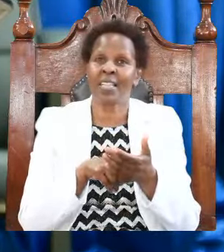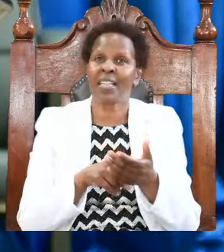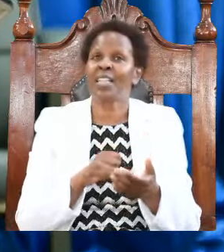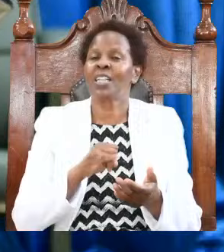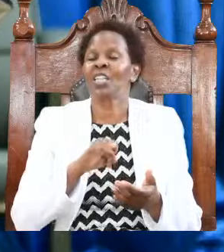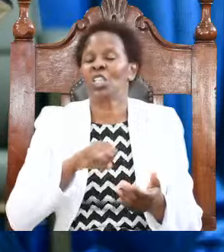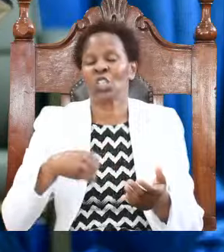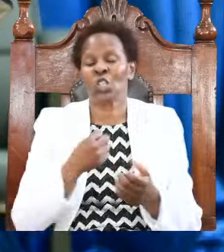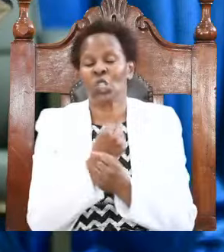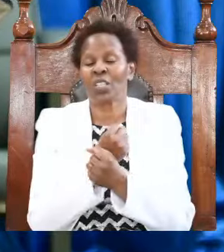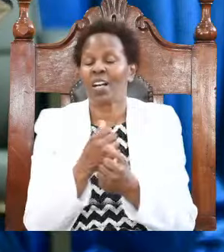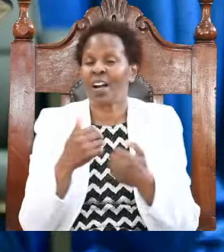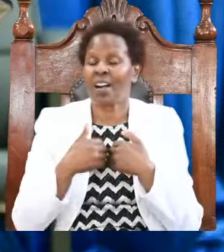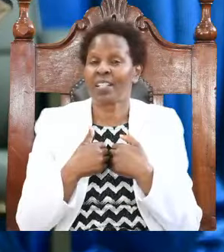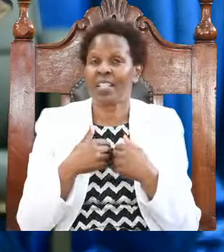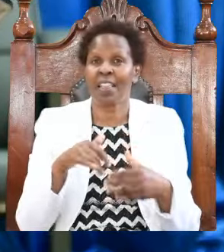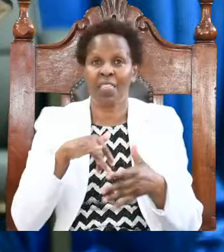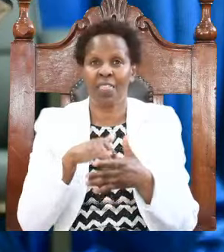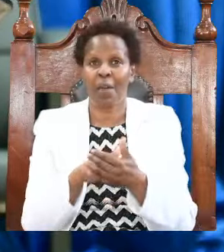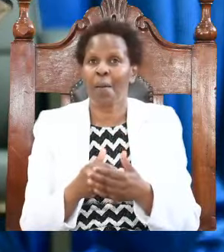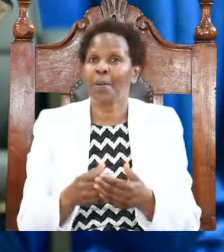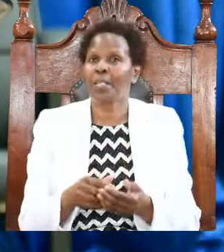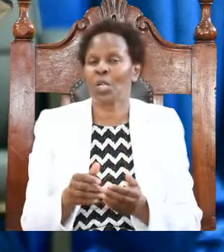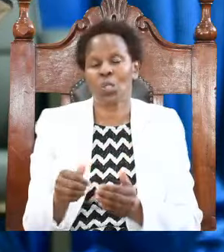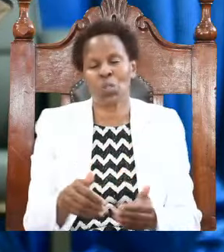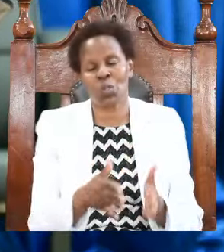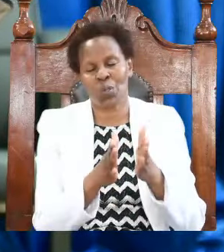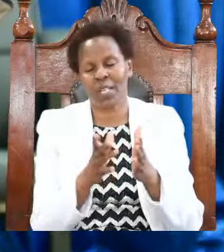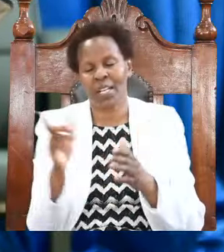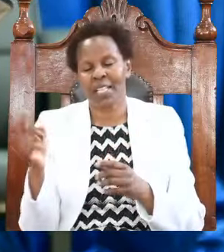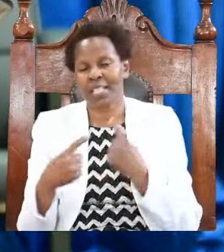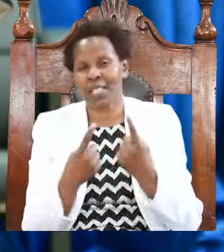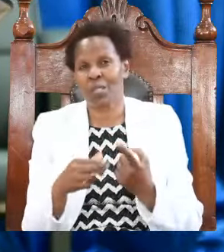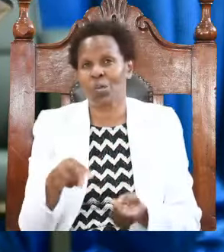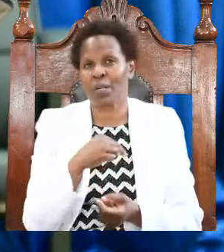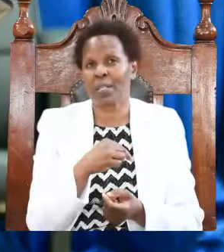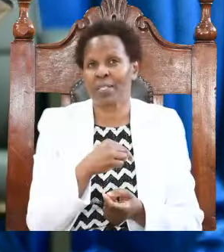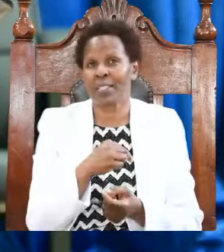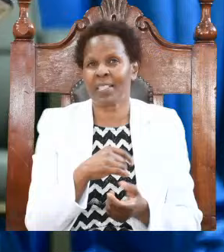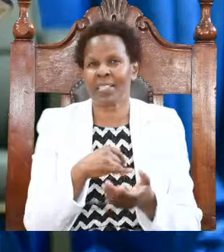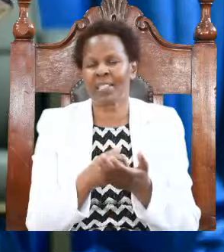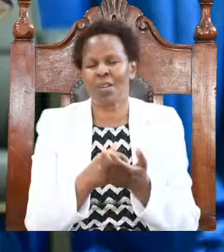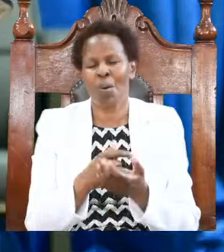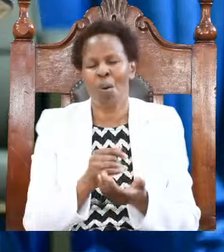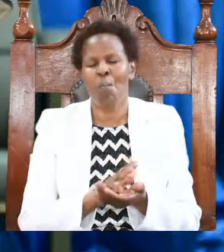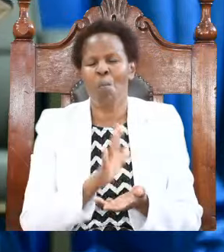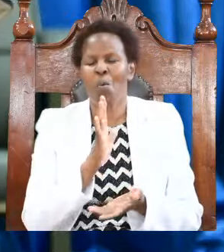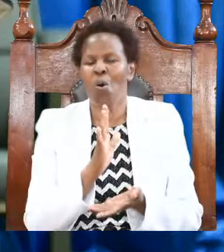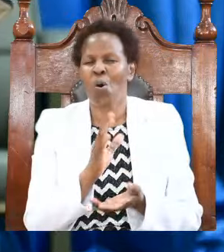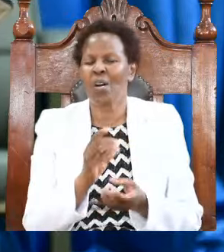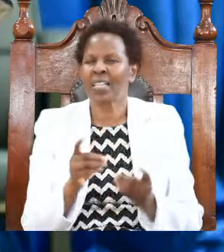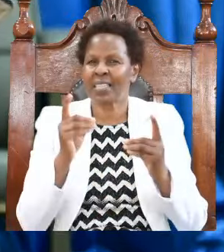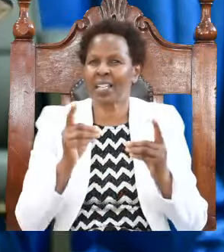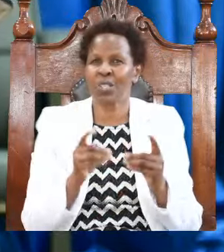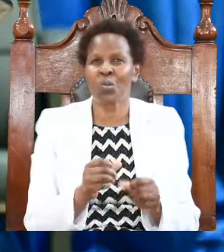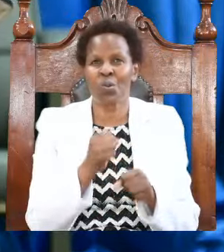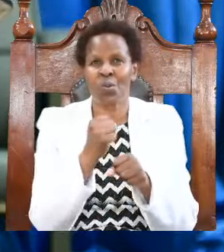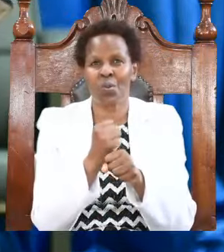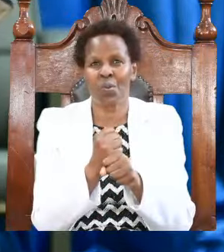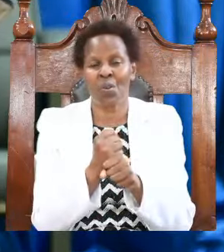but John had in the story we have mentioned. And it goes beyond that now to also a commitment to live out